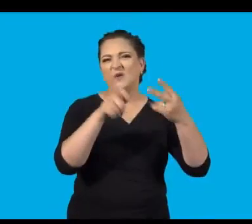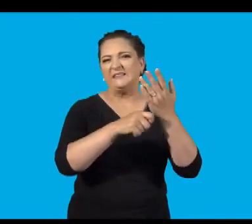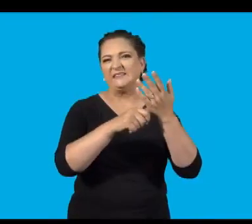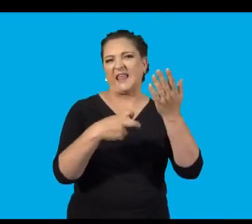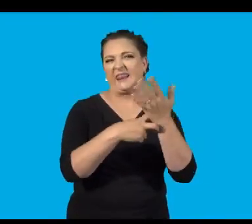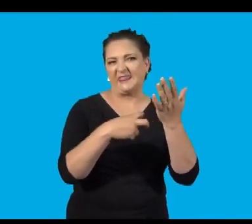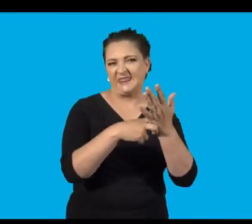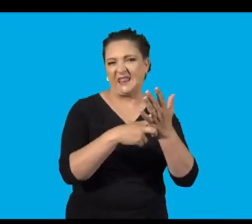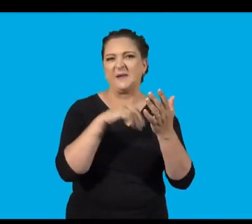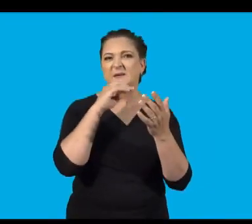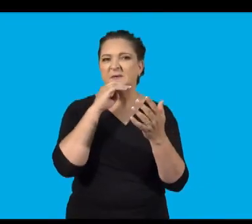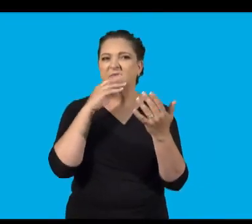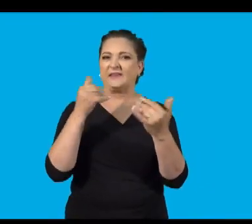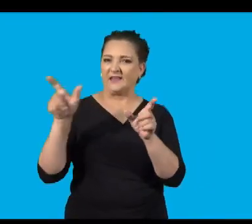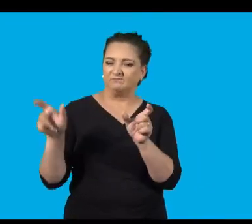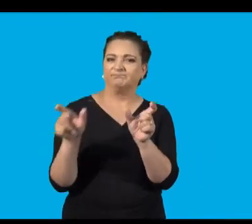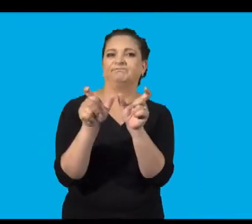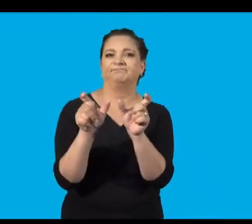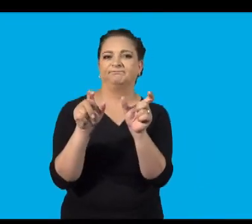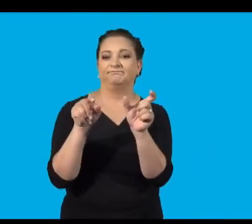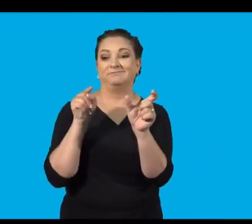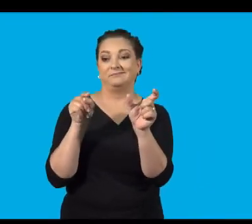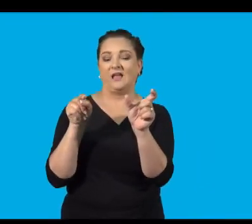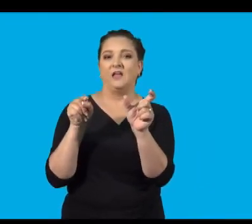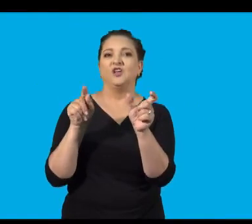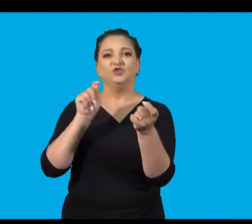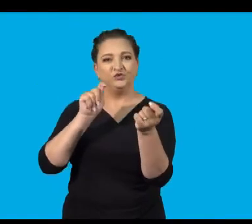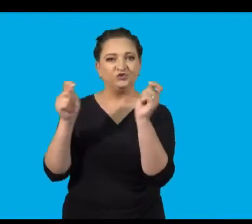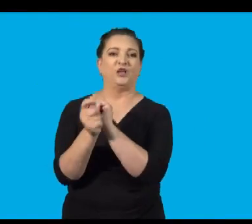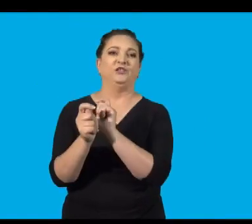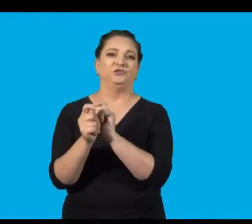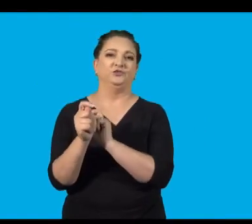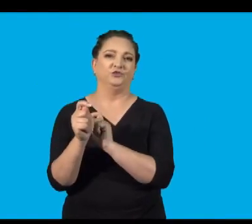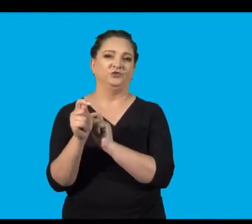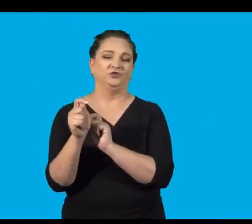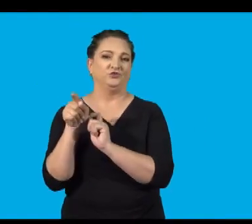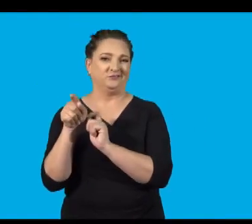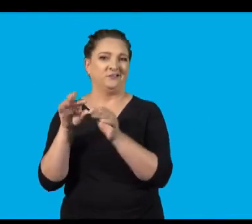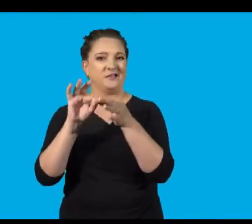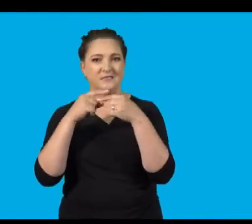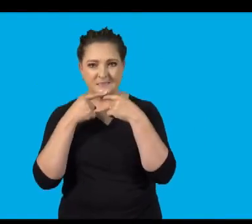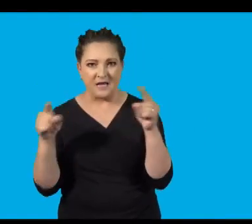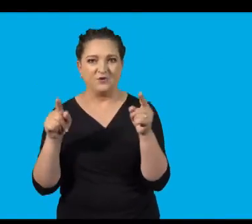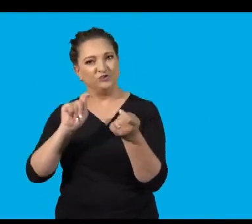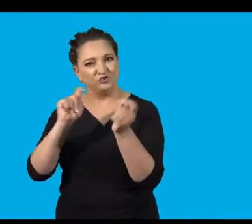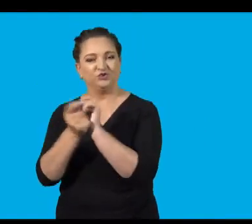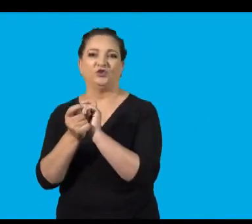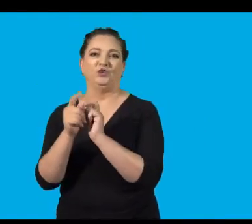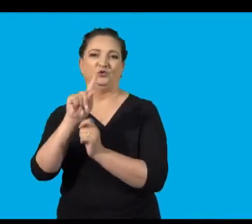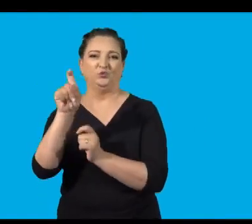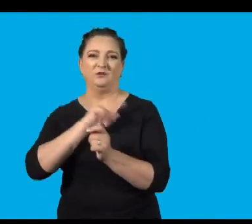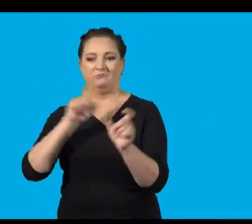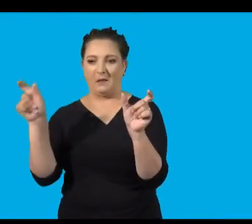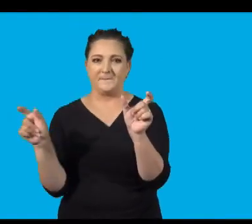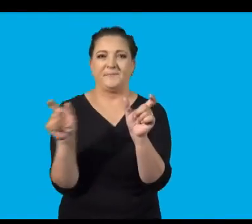short phrases that are added to the end of a statement to turn it into a question. Take note, question tags, all right?